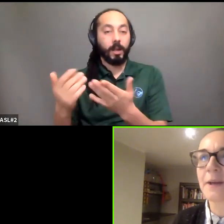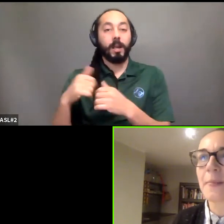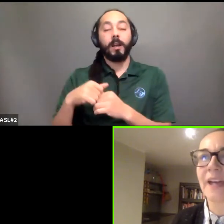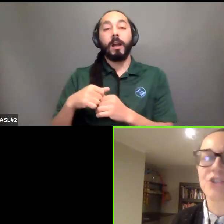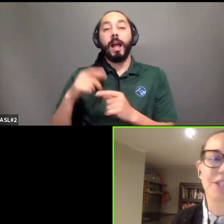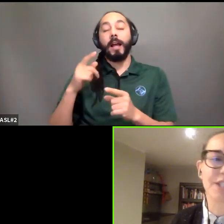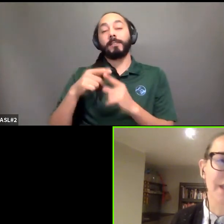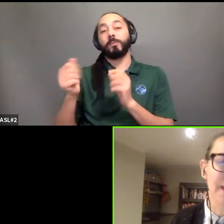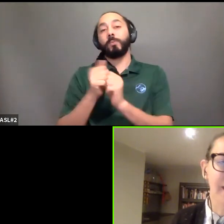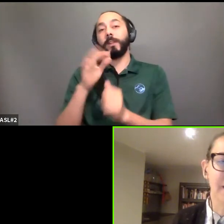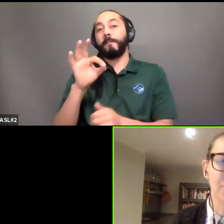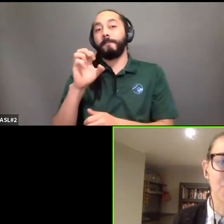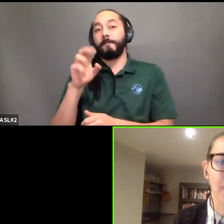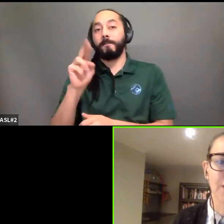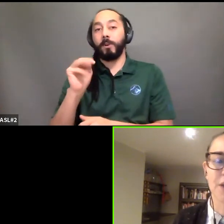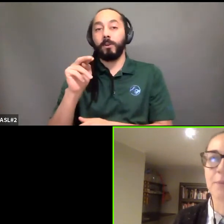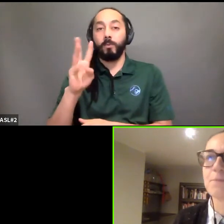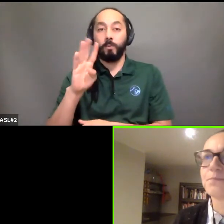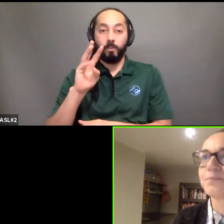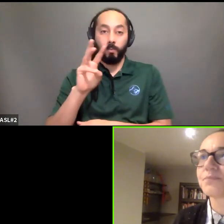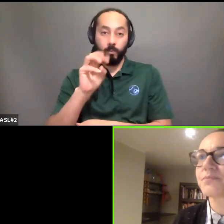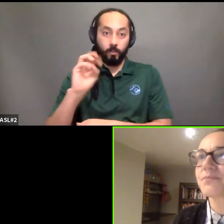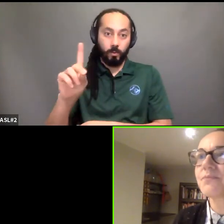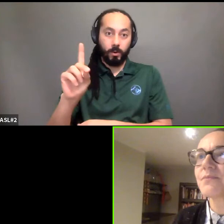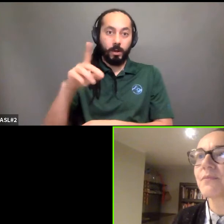Press. And she's the executive director